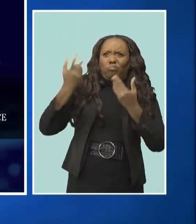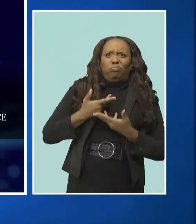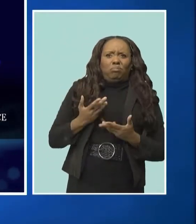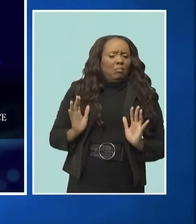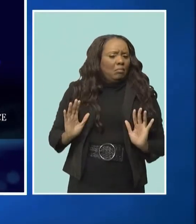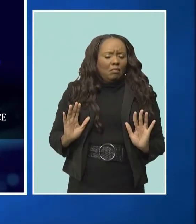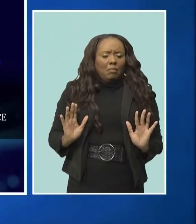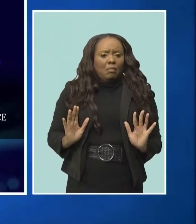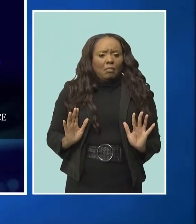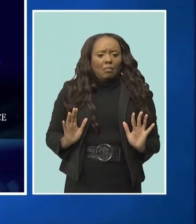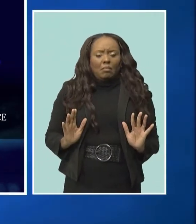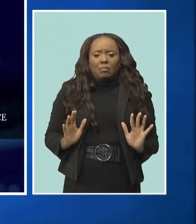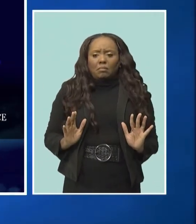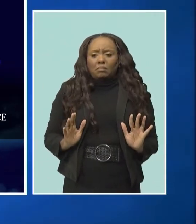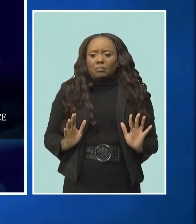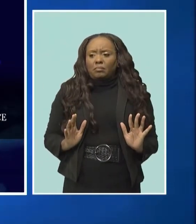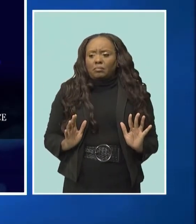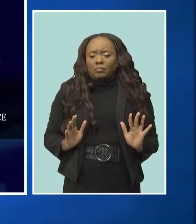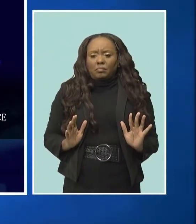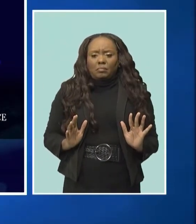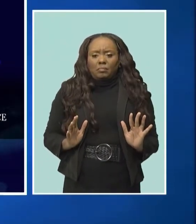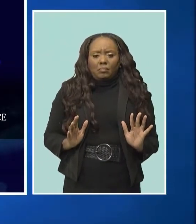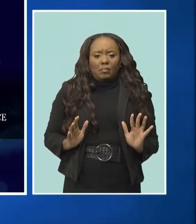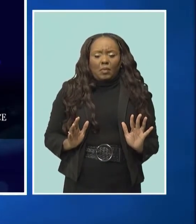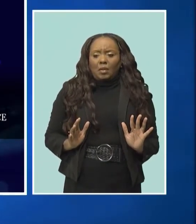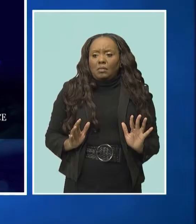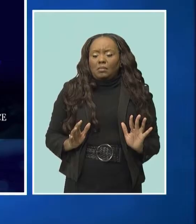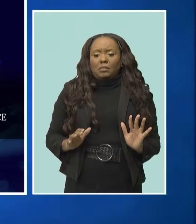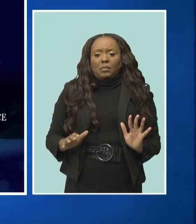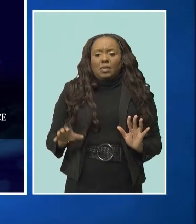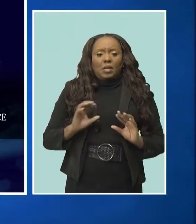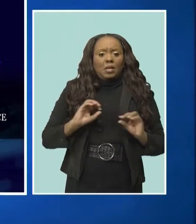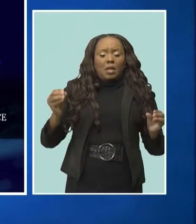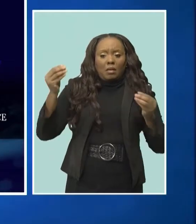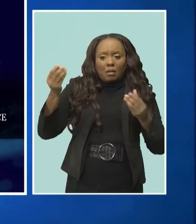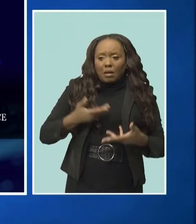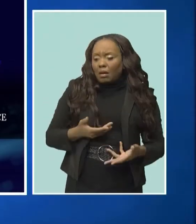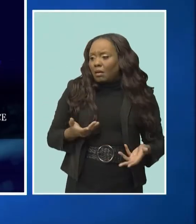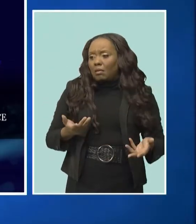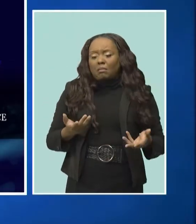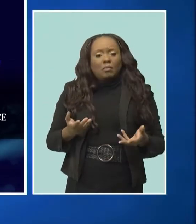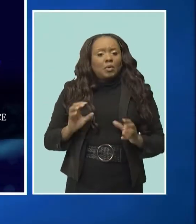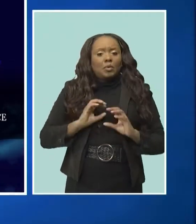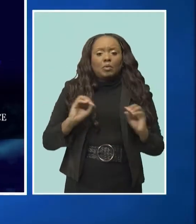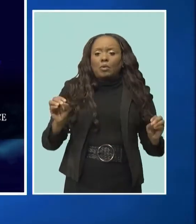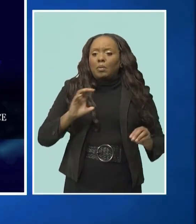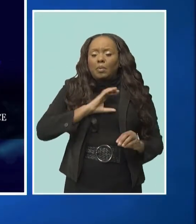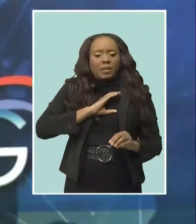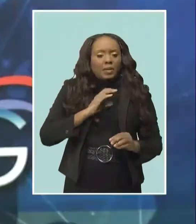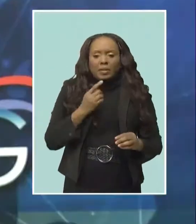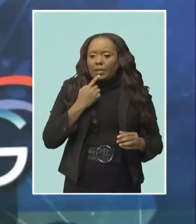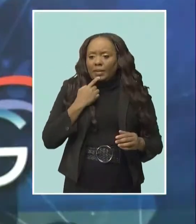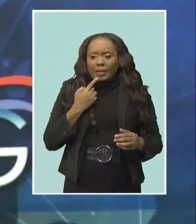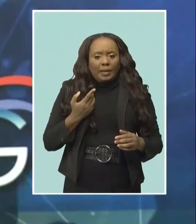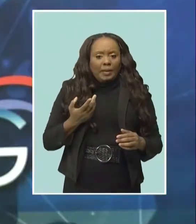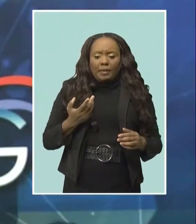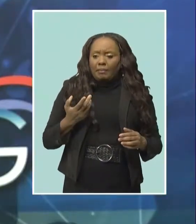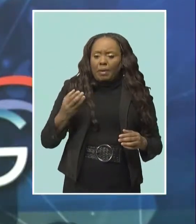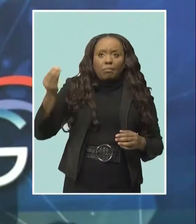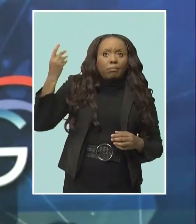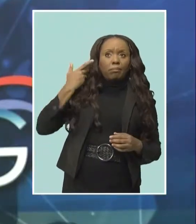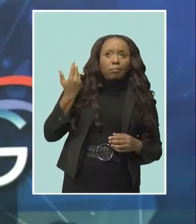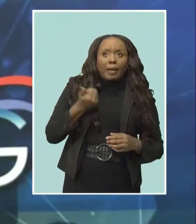We haven't received that at our operations control nor any of our police stations. Well, the police